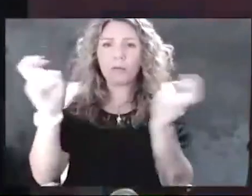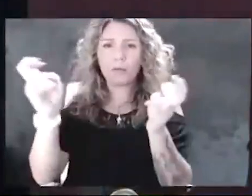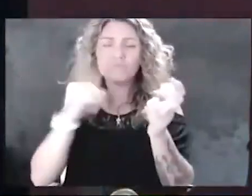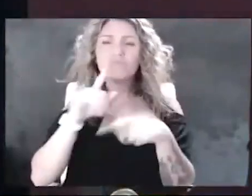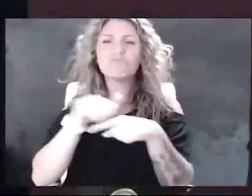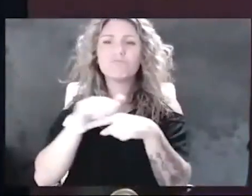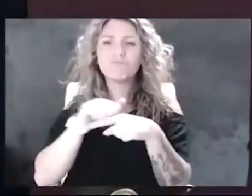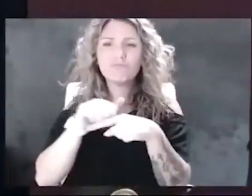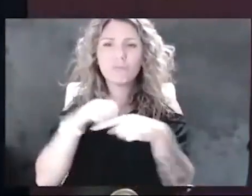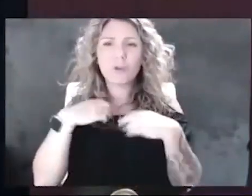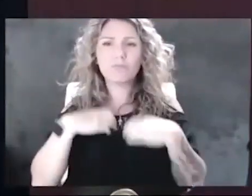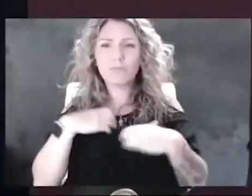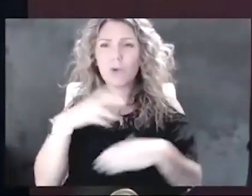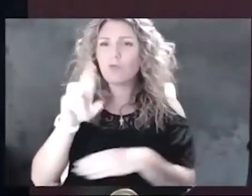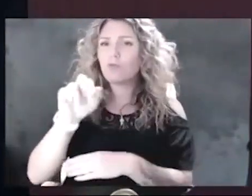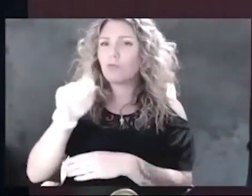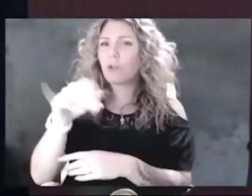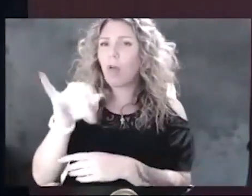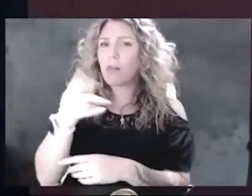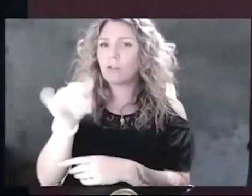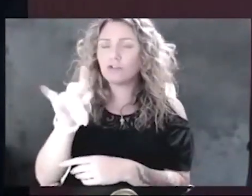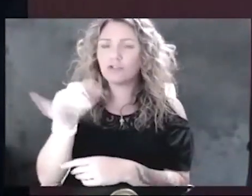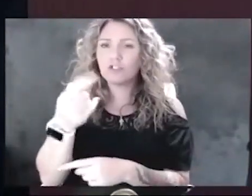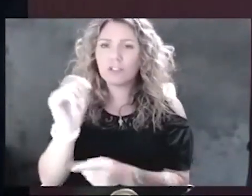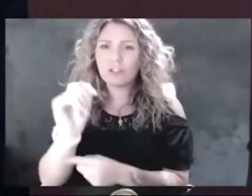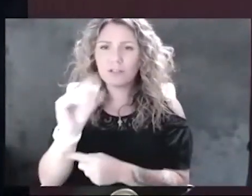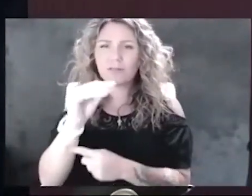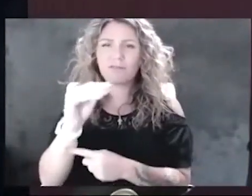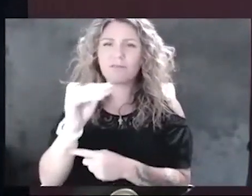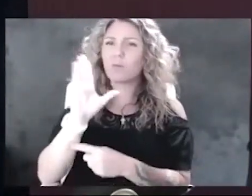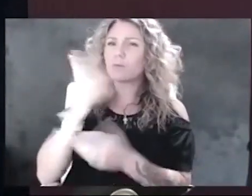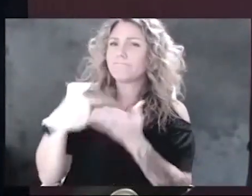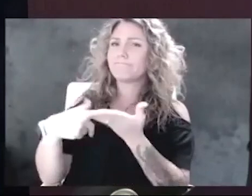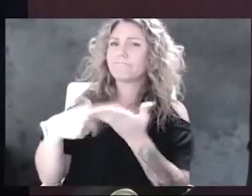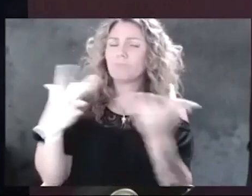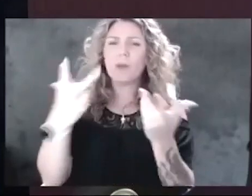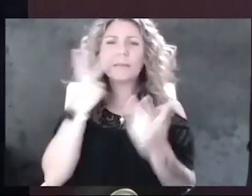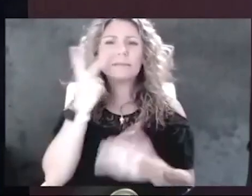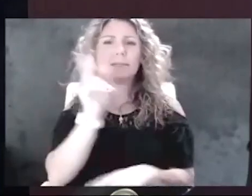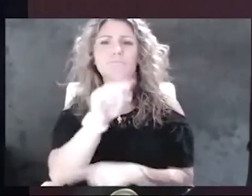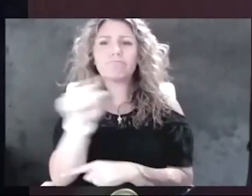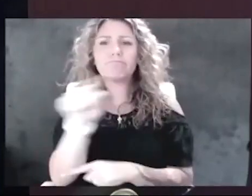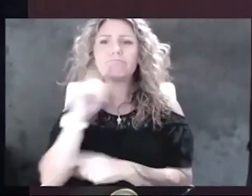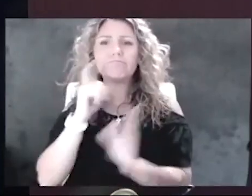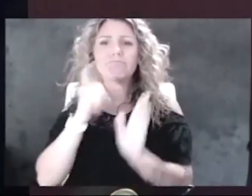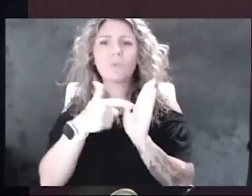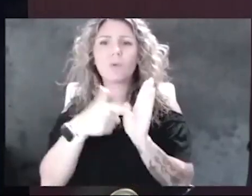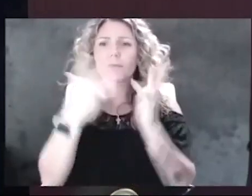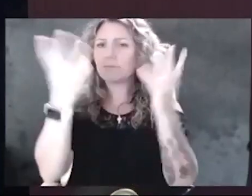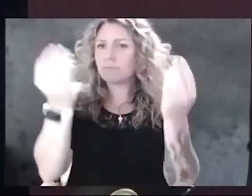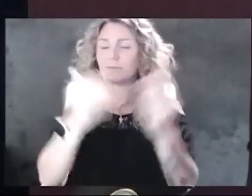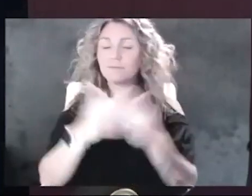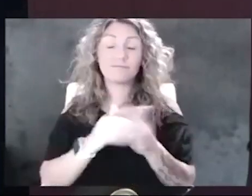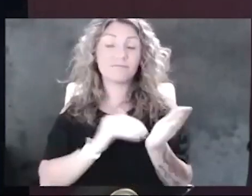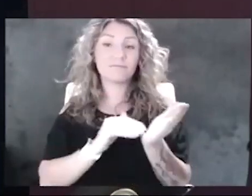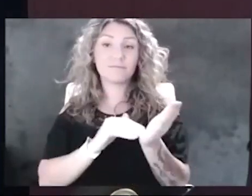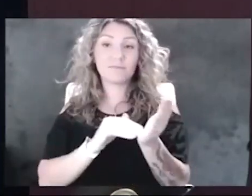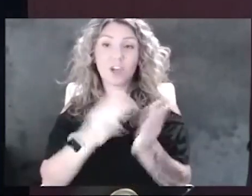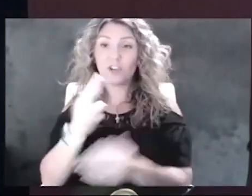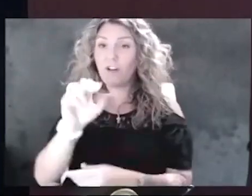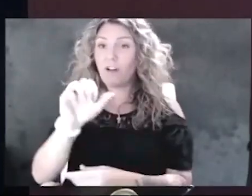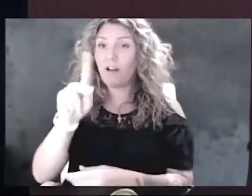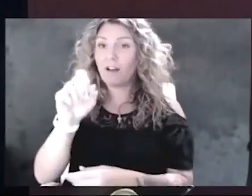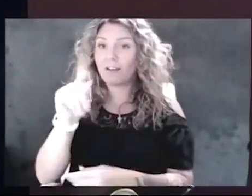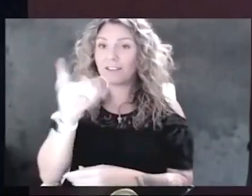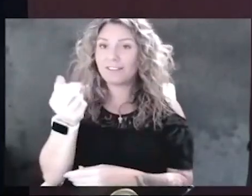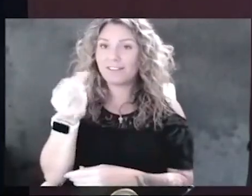more with him shortly about what he's seeing and what's going on out there. Dr. Dana Hawkinson, Medical Director of Infection Prevention and Control, is dropping